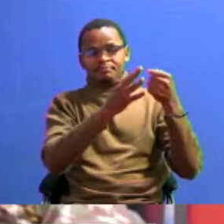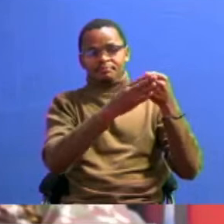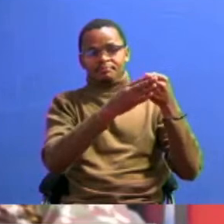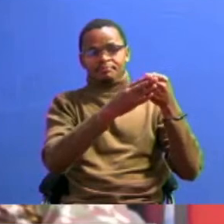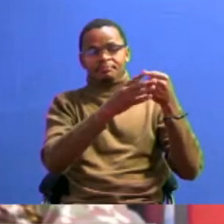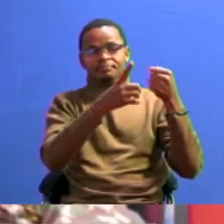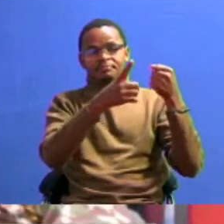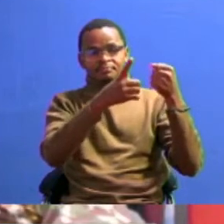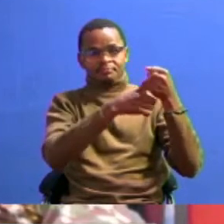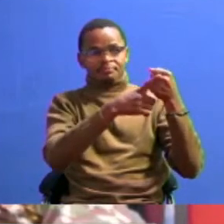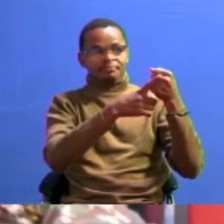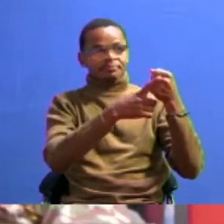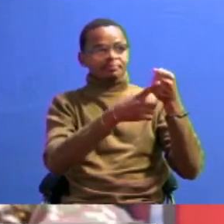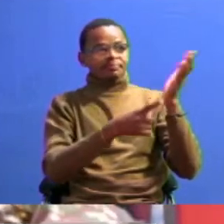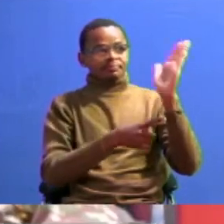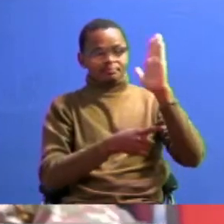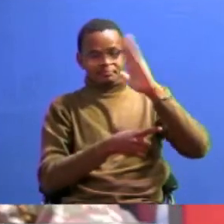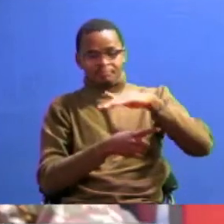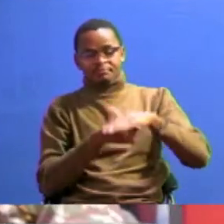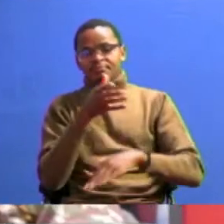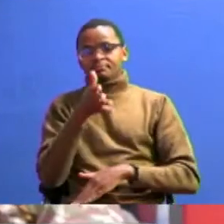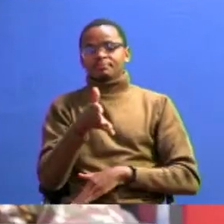96 zimerudishwa Harvard